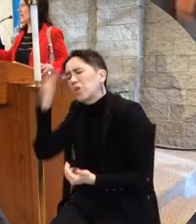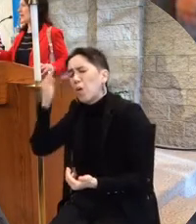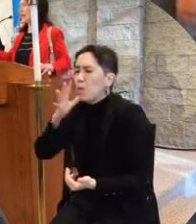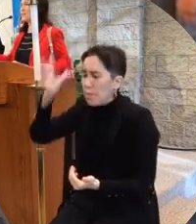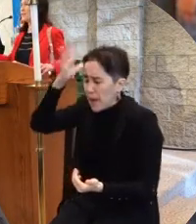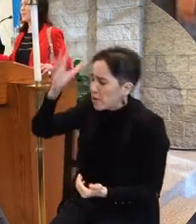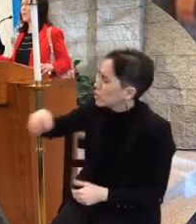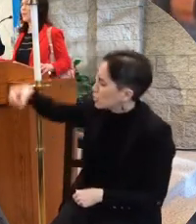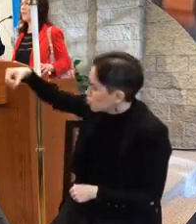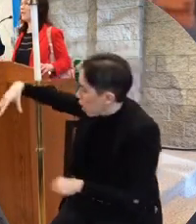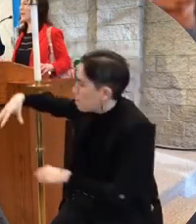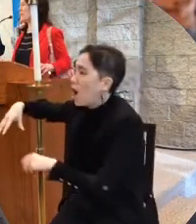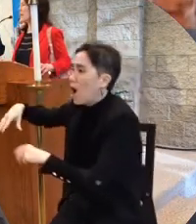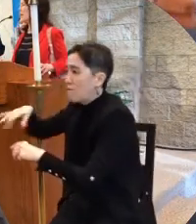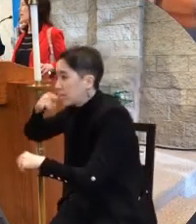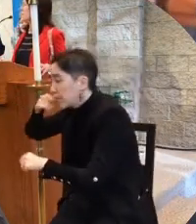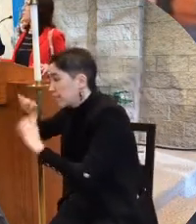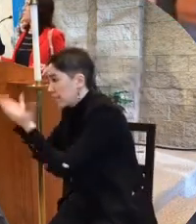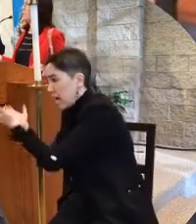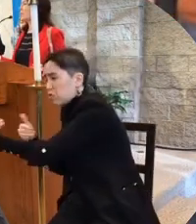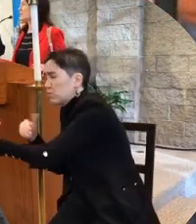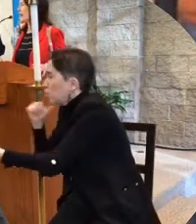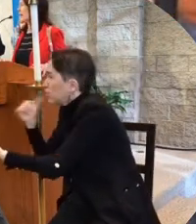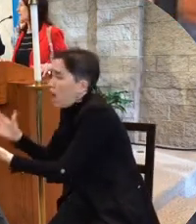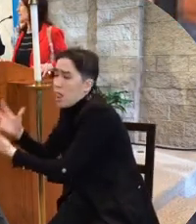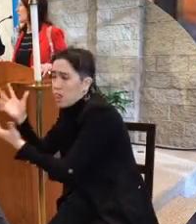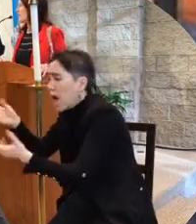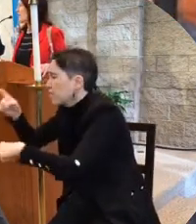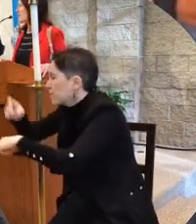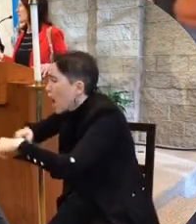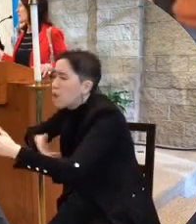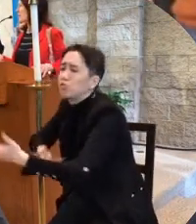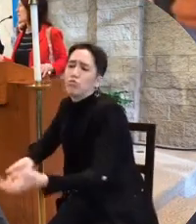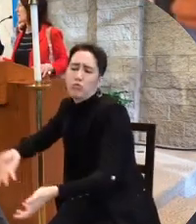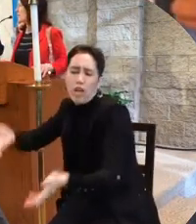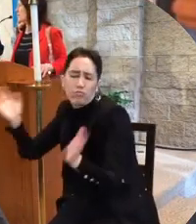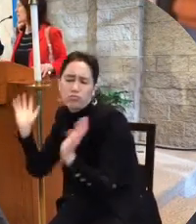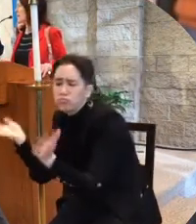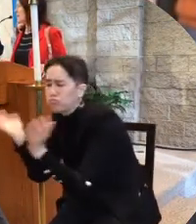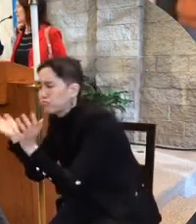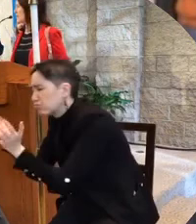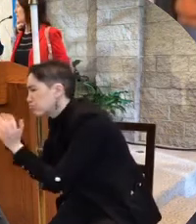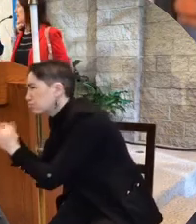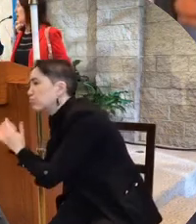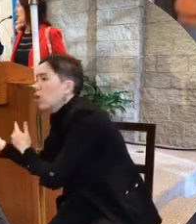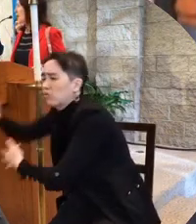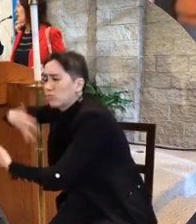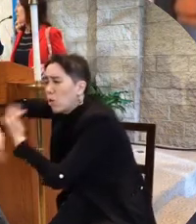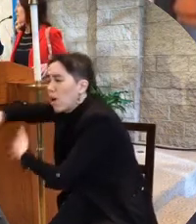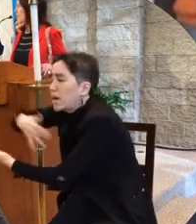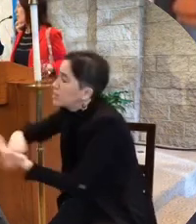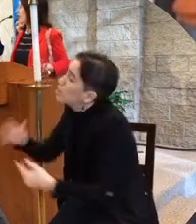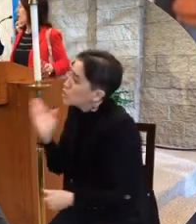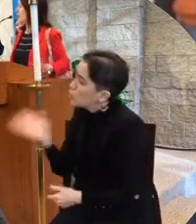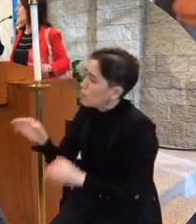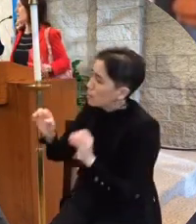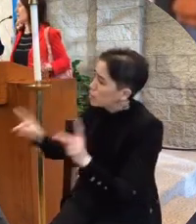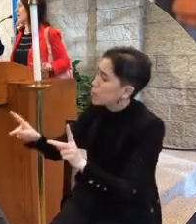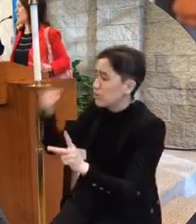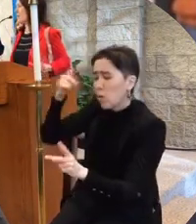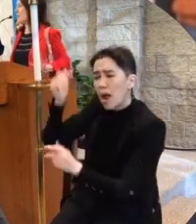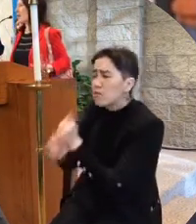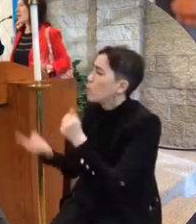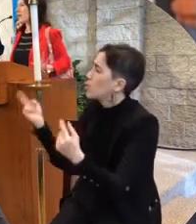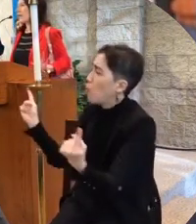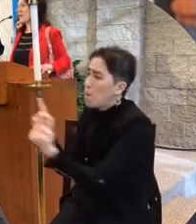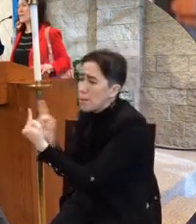in the classroom, you know, we don't have a lot of time to chat and get to know each other. So this will give us a chance to meet everybody and spend